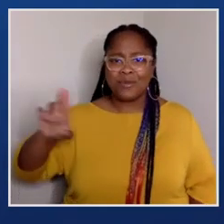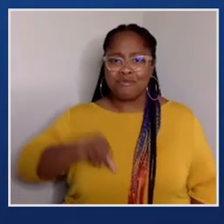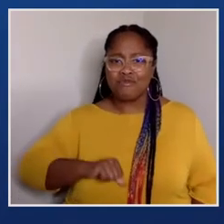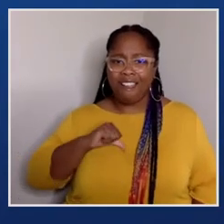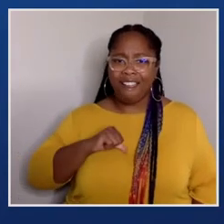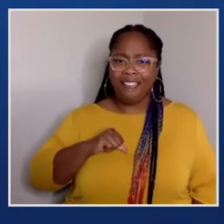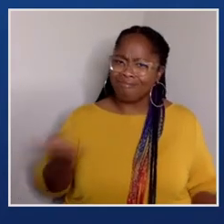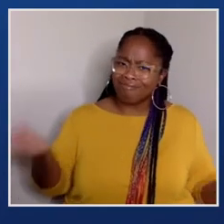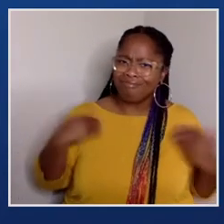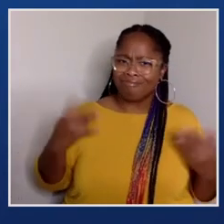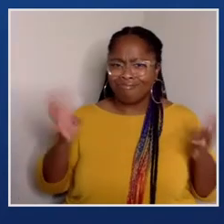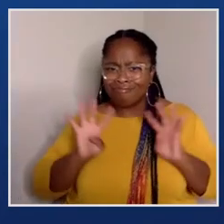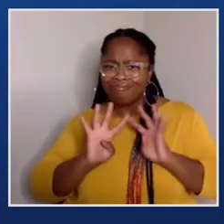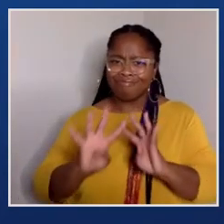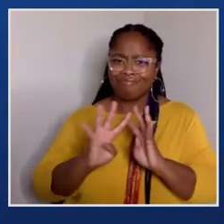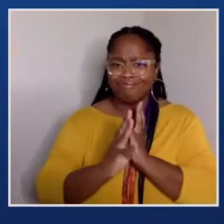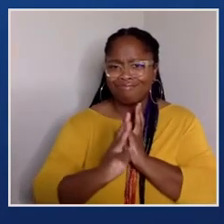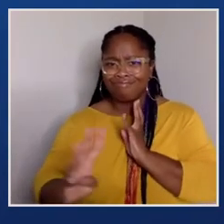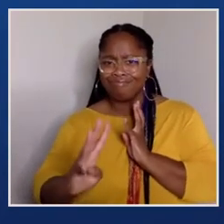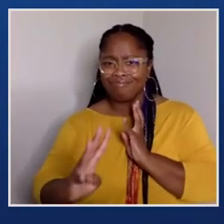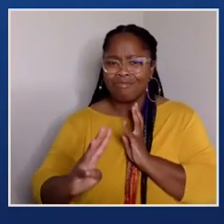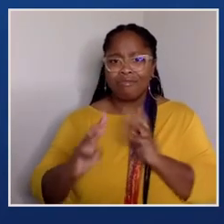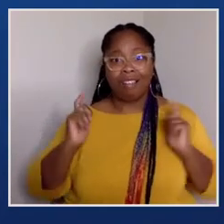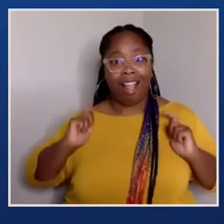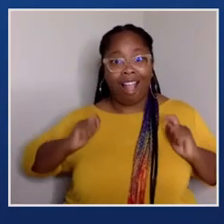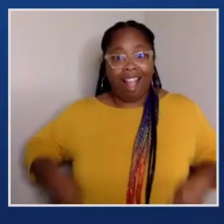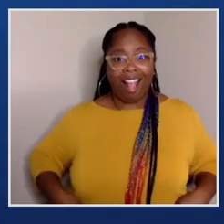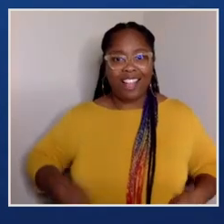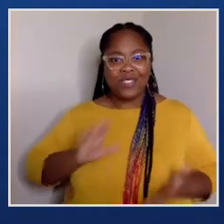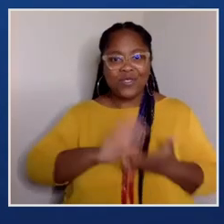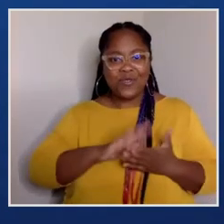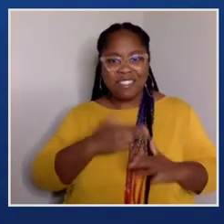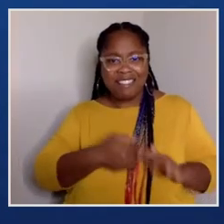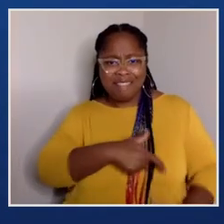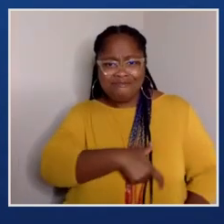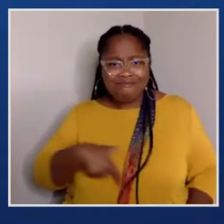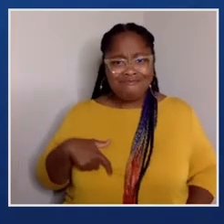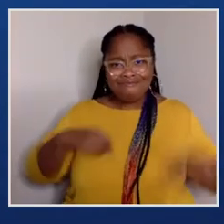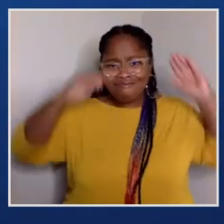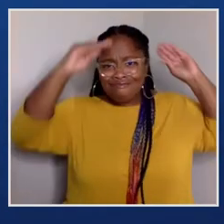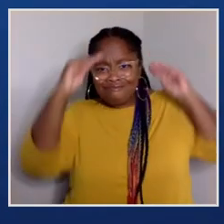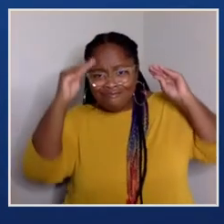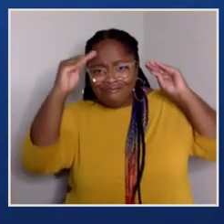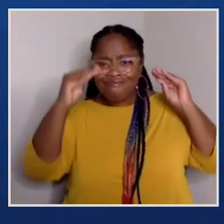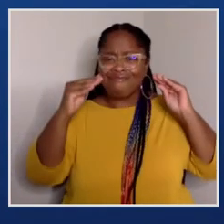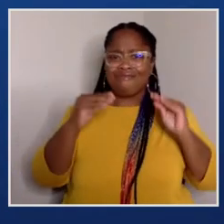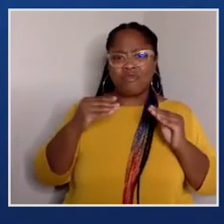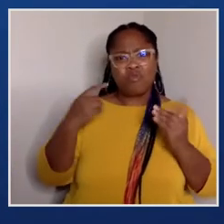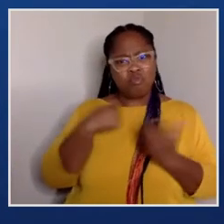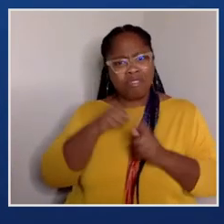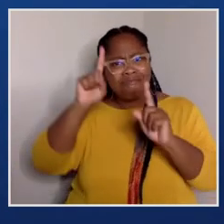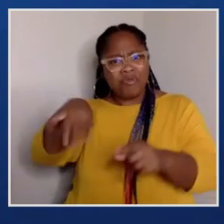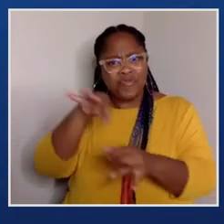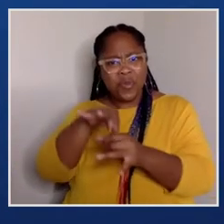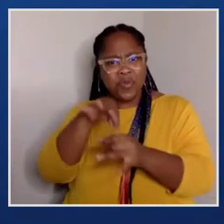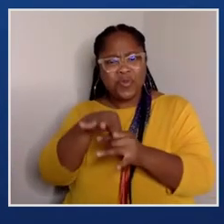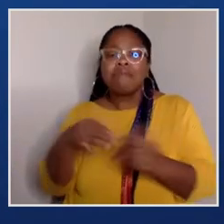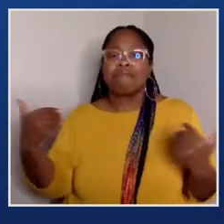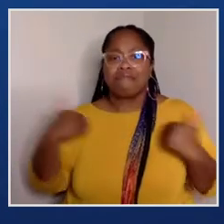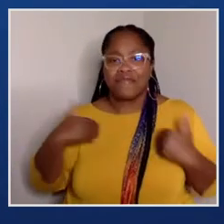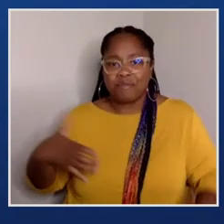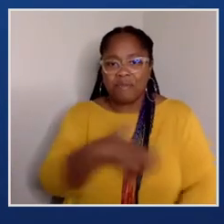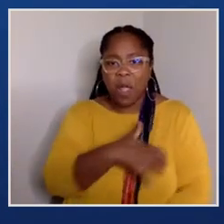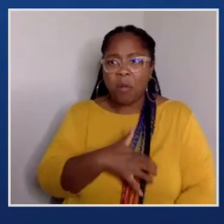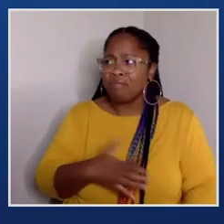these polls with our school swag on. Yes. Let's show them that we are out voting and we are powerful. Absolutely. So let's go get this